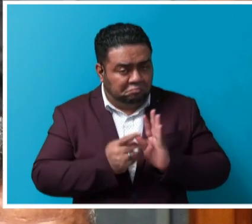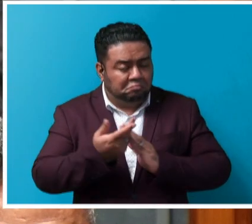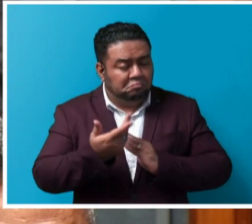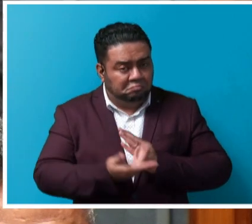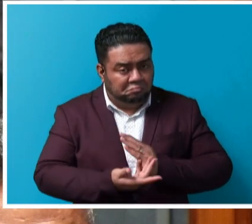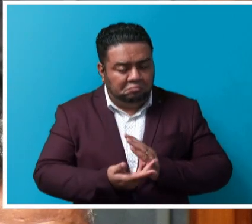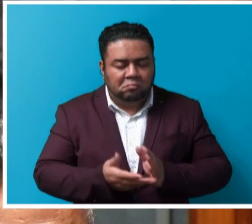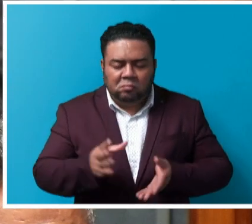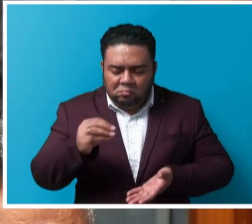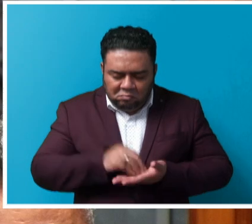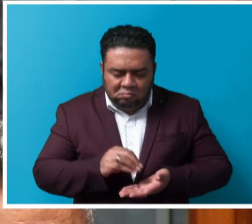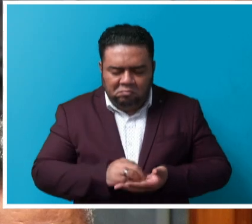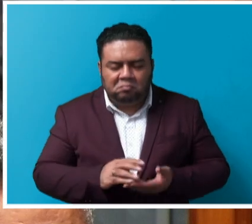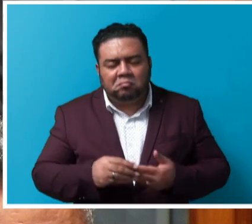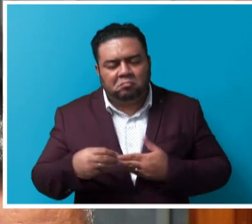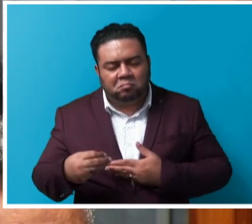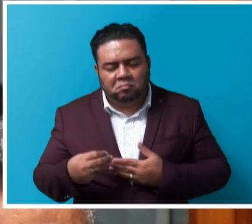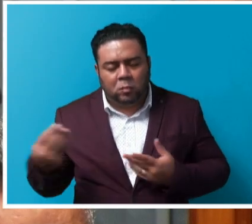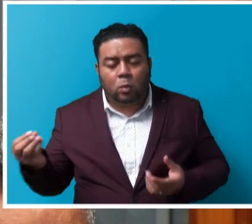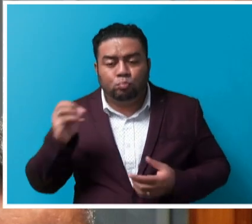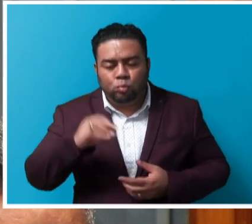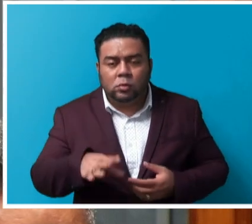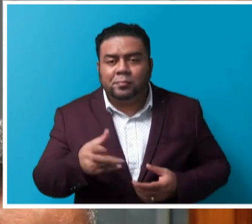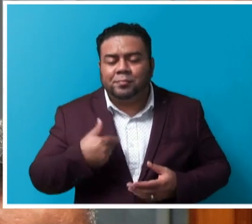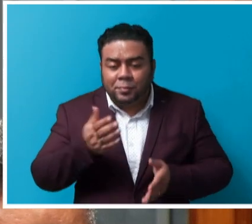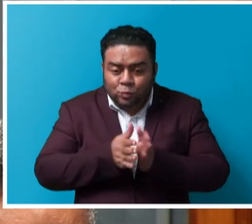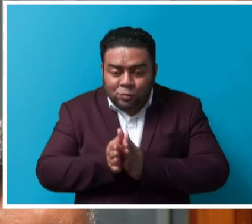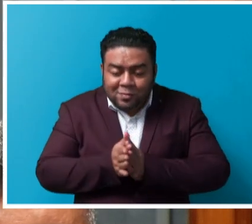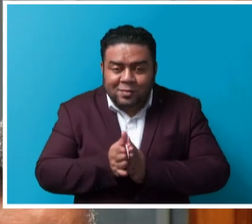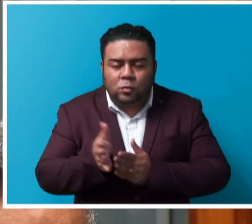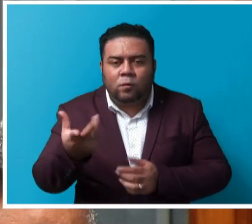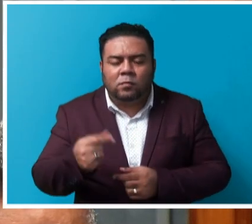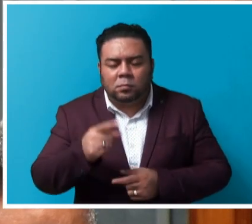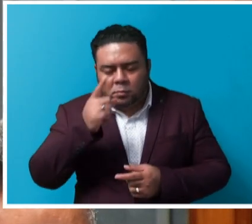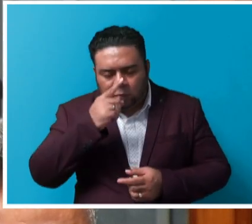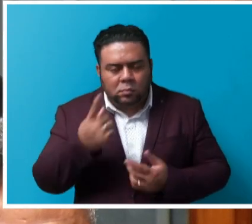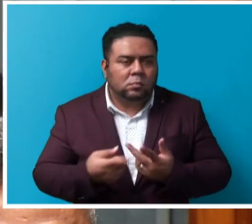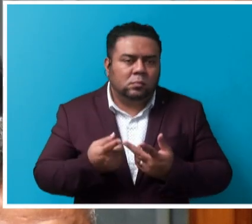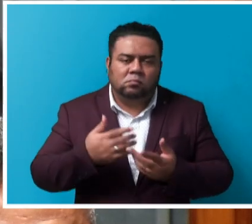servant leadership, putting the interest of the people above all else.